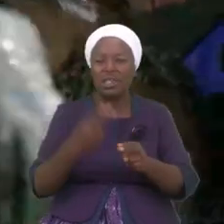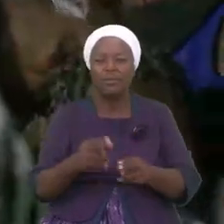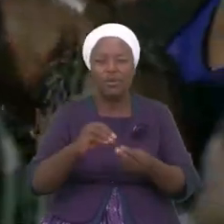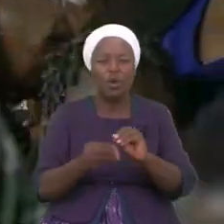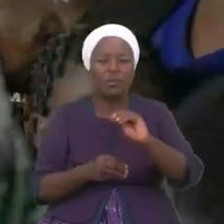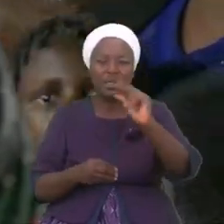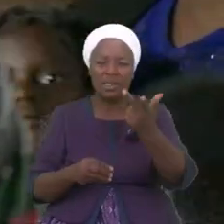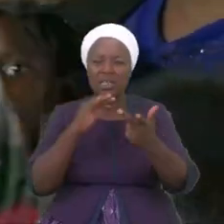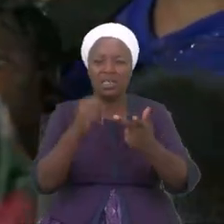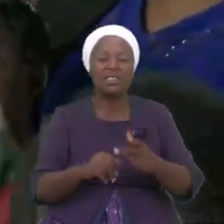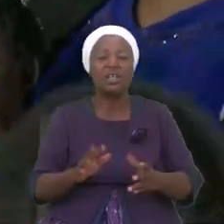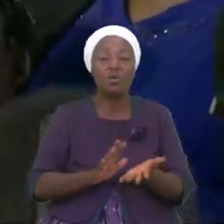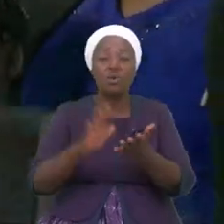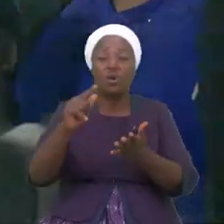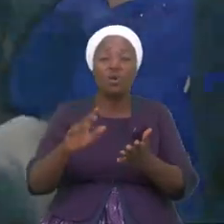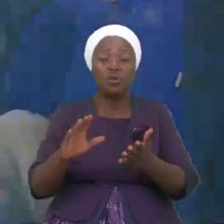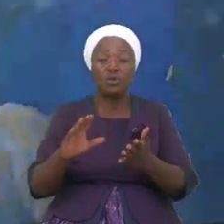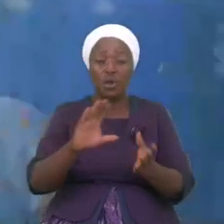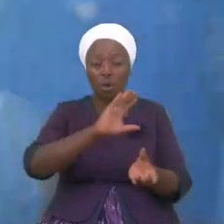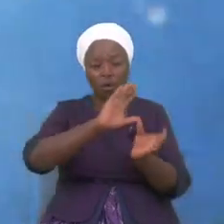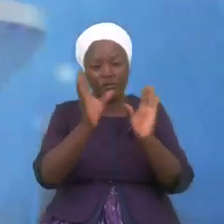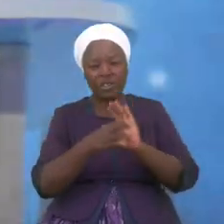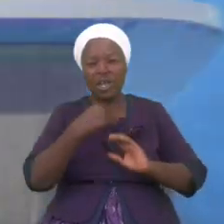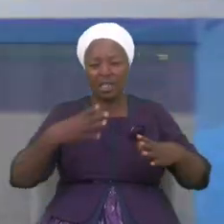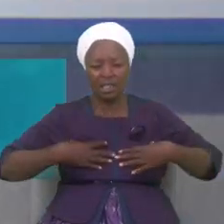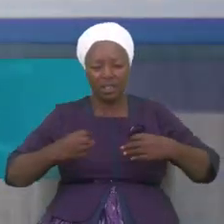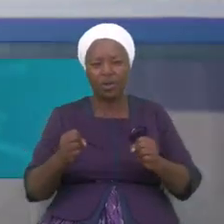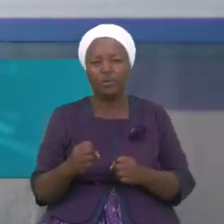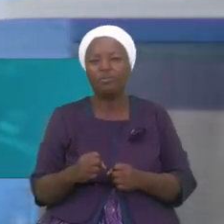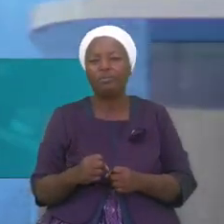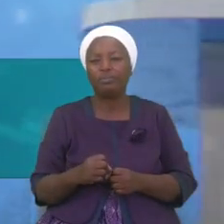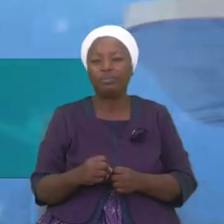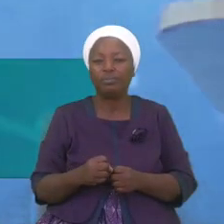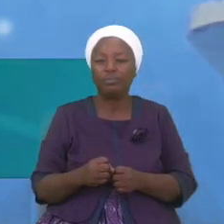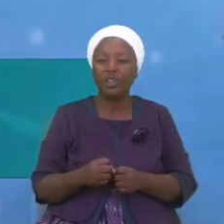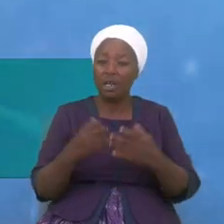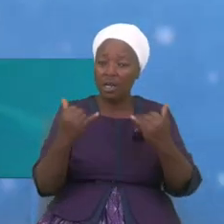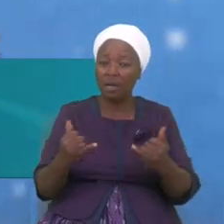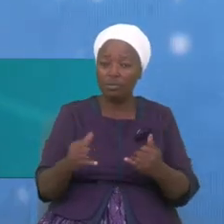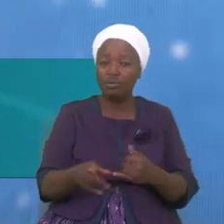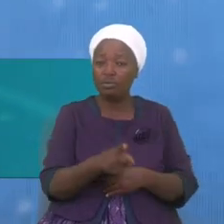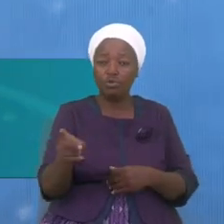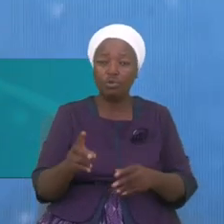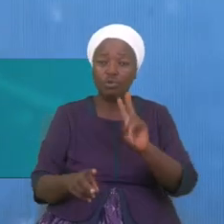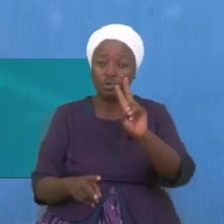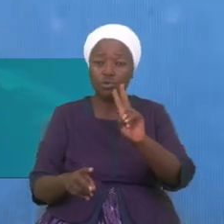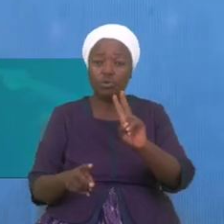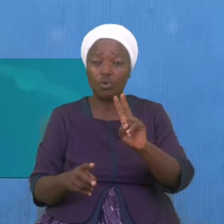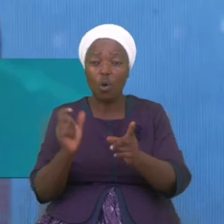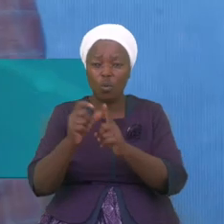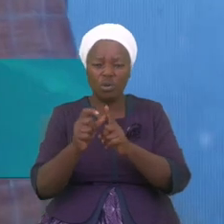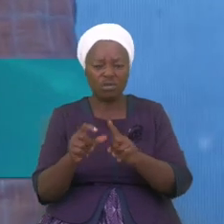glorious conversion and cure. Glorious conversion and cure. Now, those two words, they're similar.